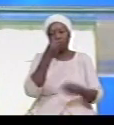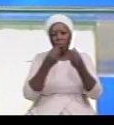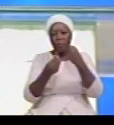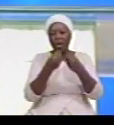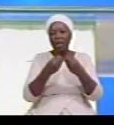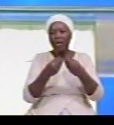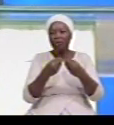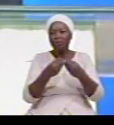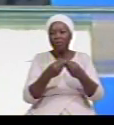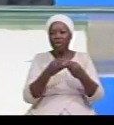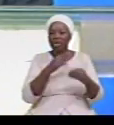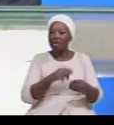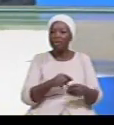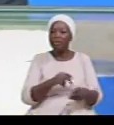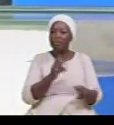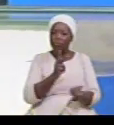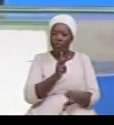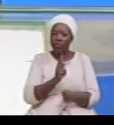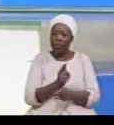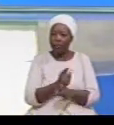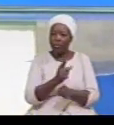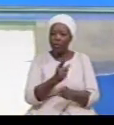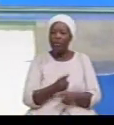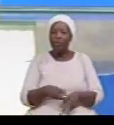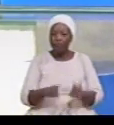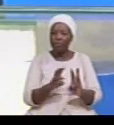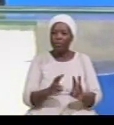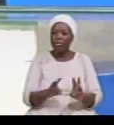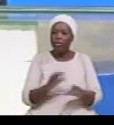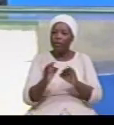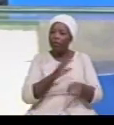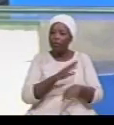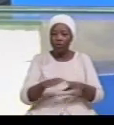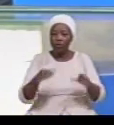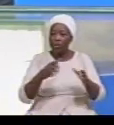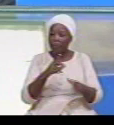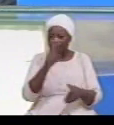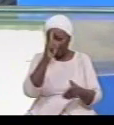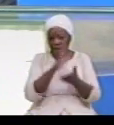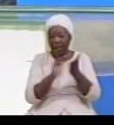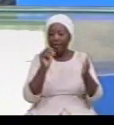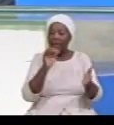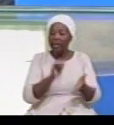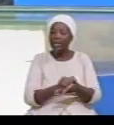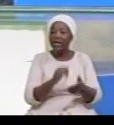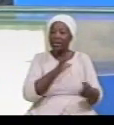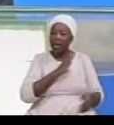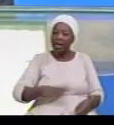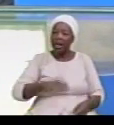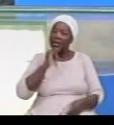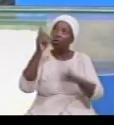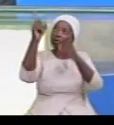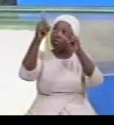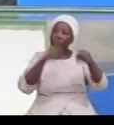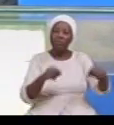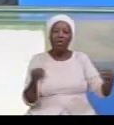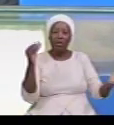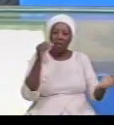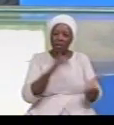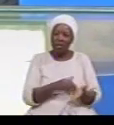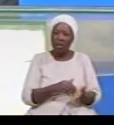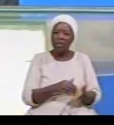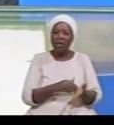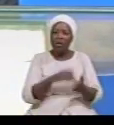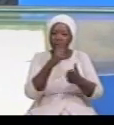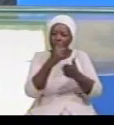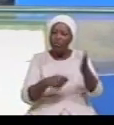appropriately? If you don't believe that Christ is coming again, what are you